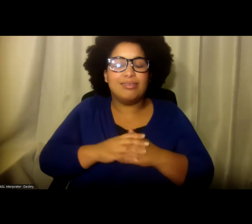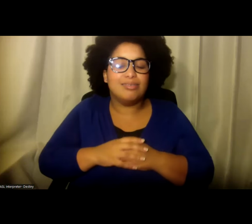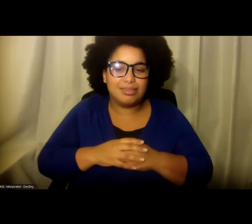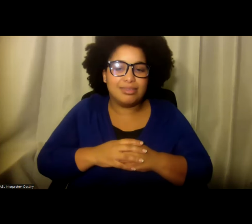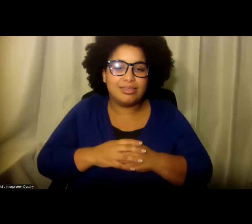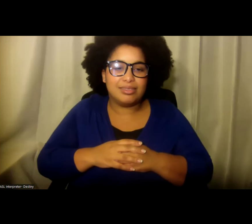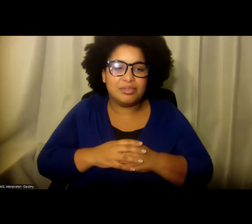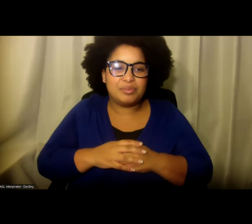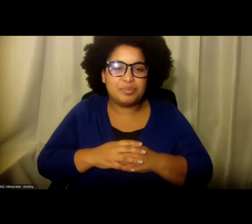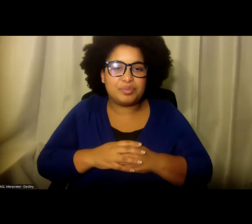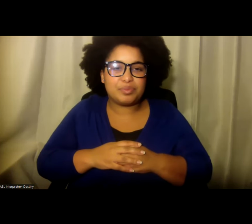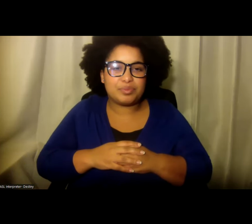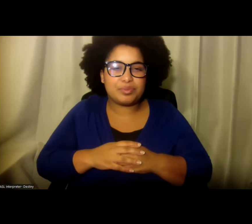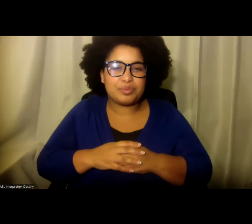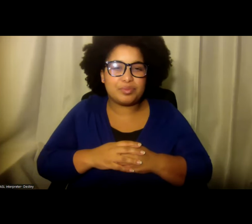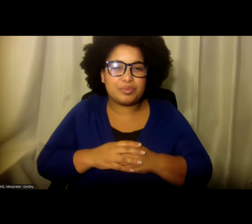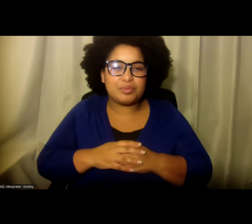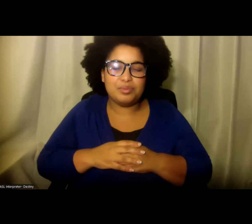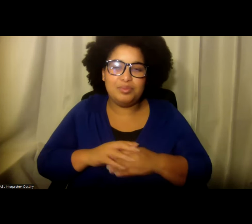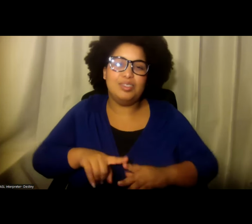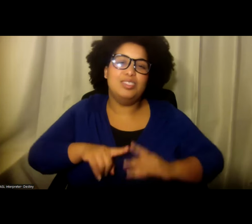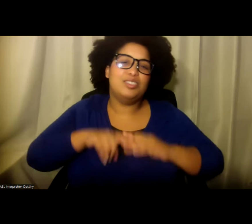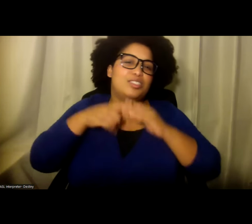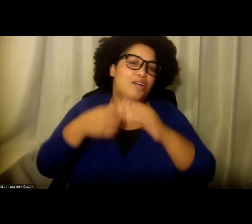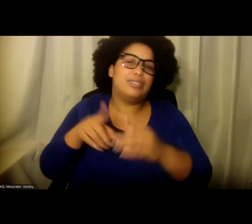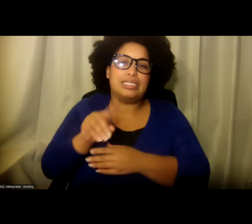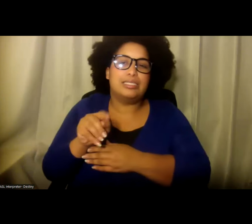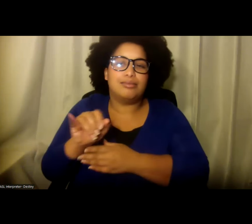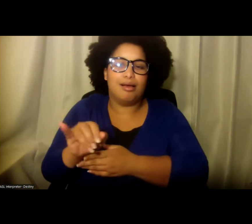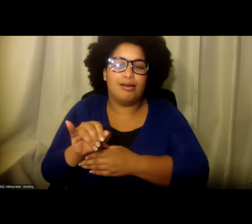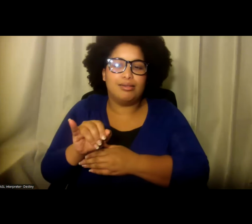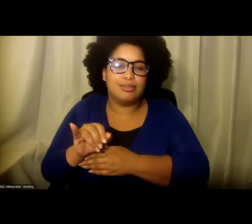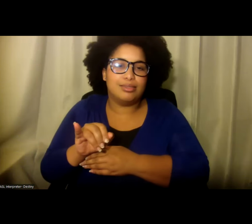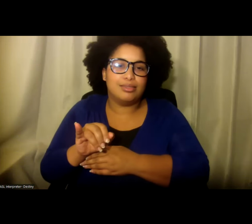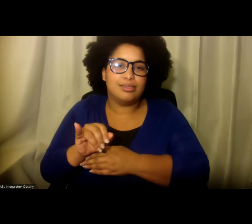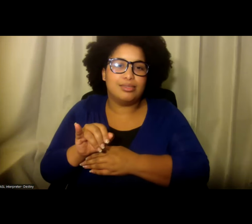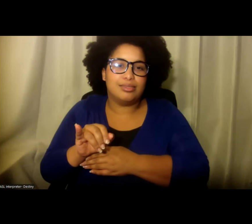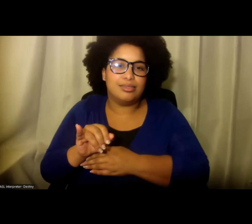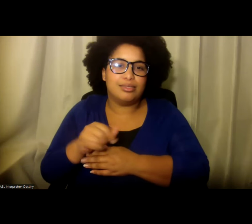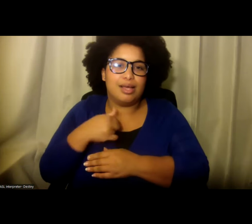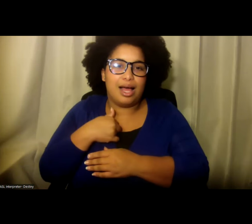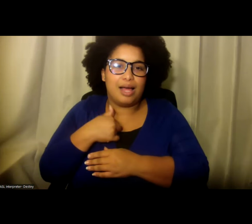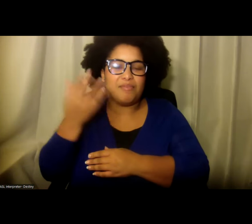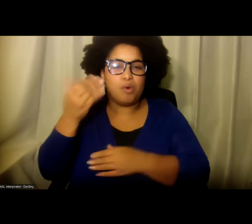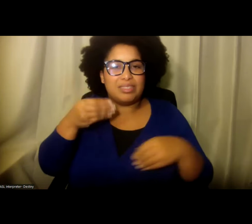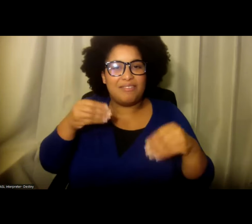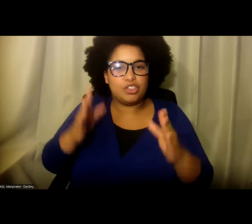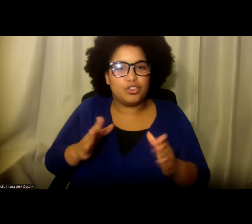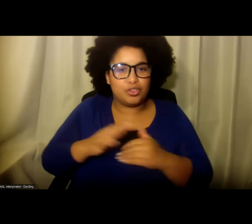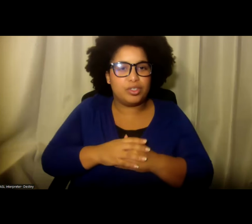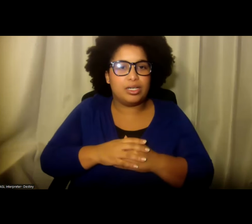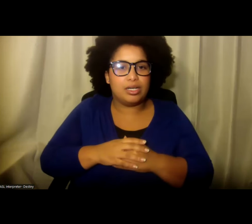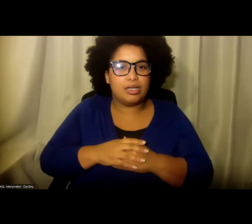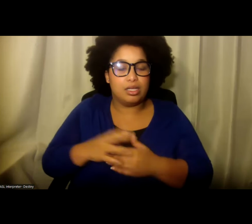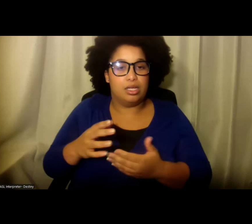You know, as we were kicking off the Thrive Initiative, I was a vendor, and the opportunity